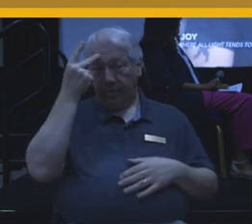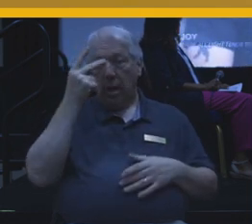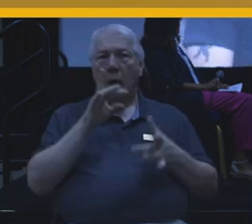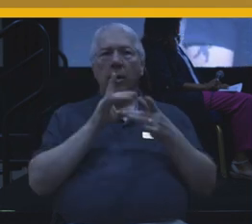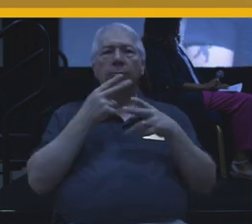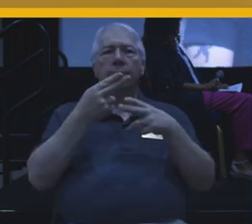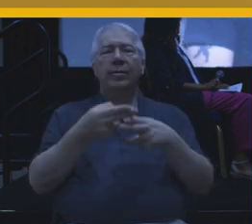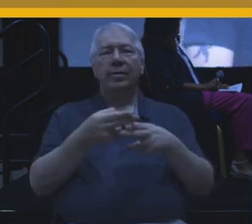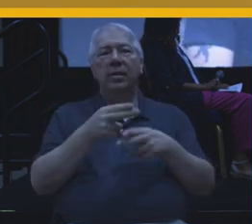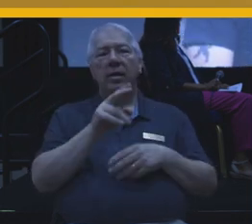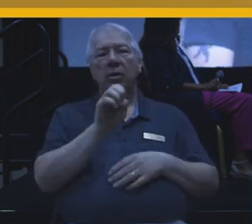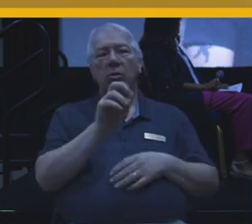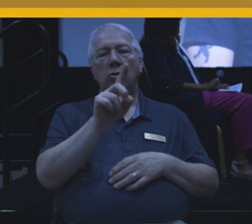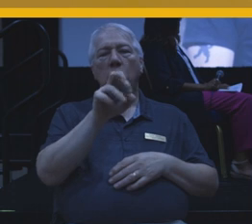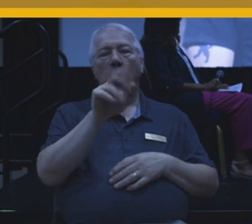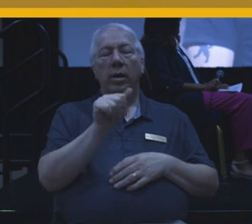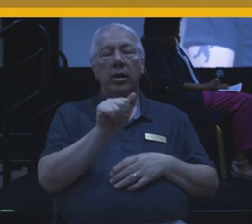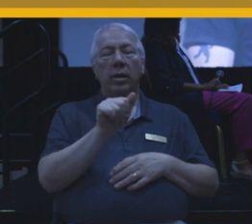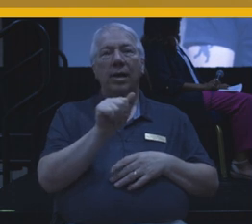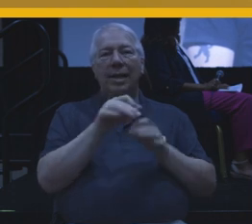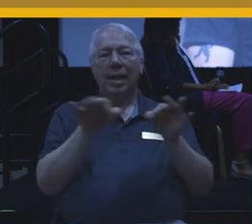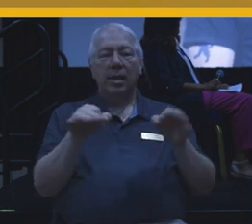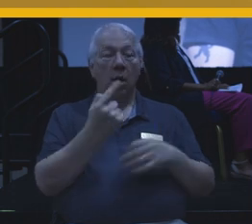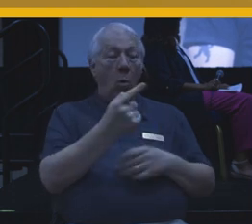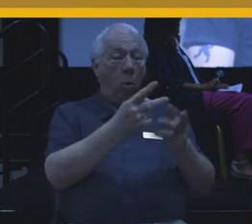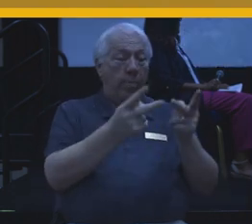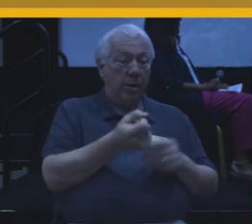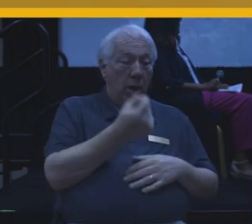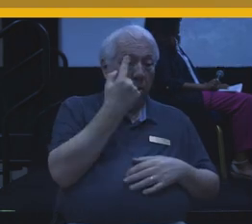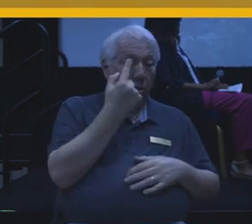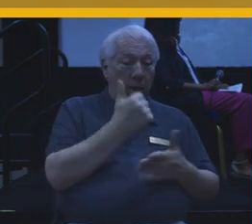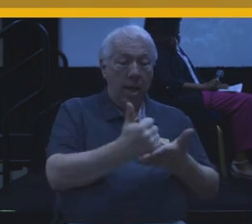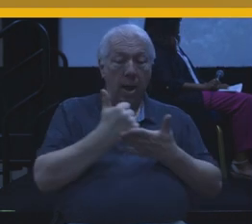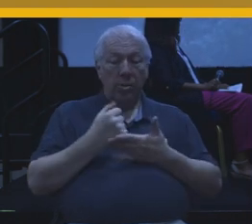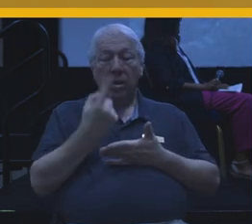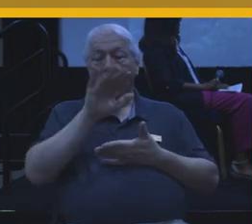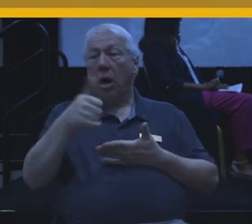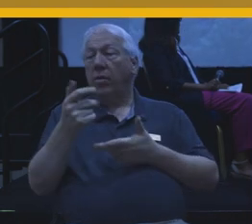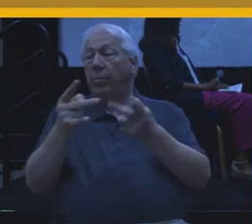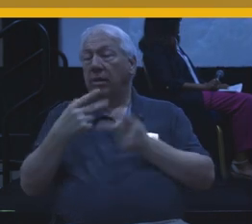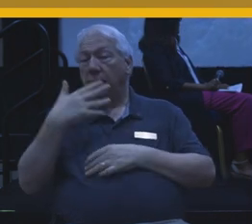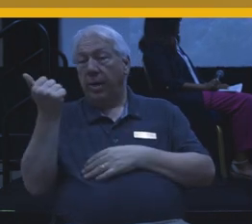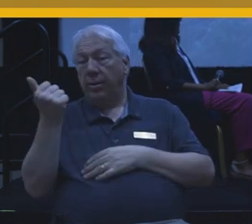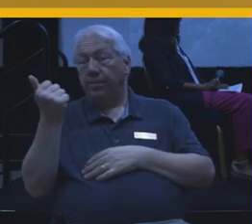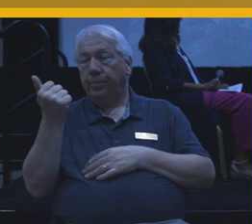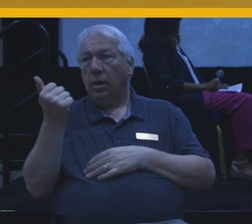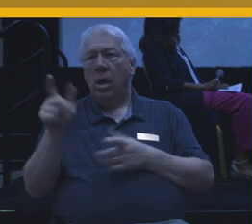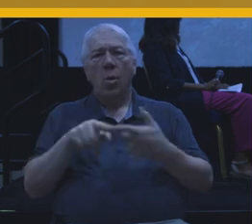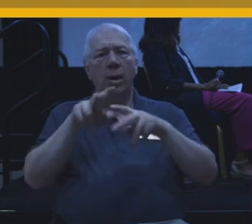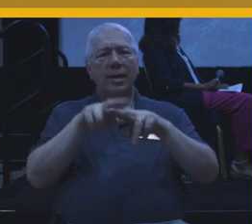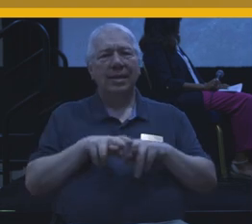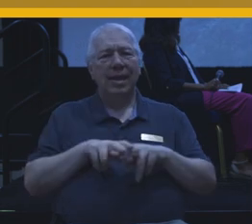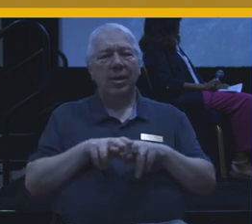Welty line that one place understood helps us understand all places better. When I sit down to begin a story, the